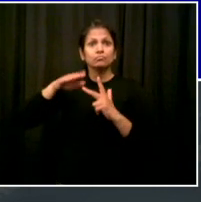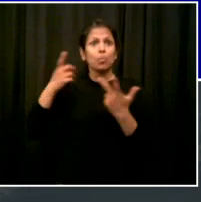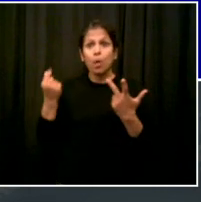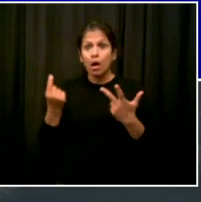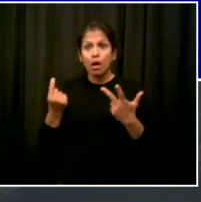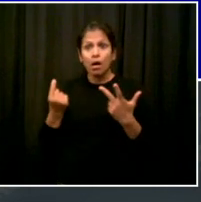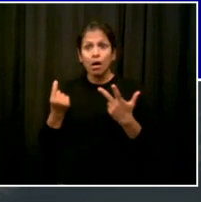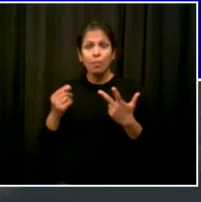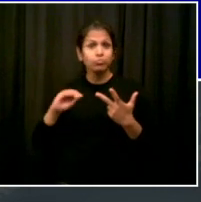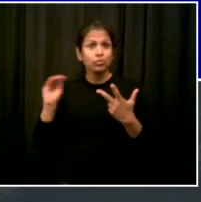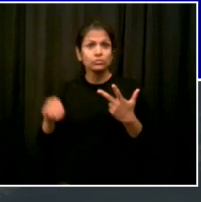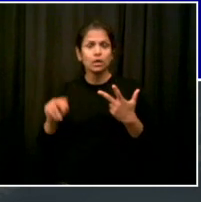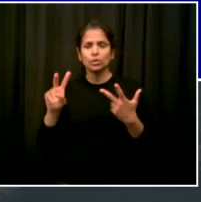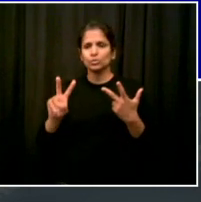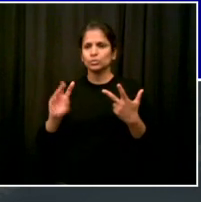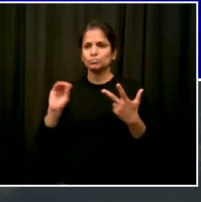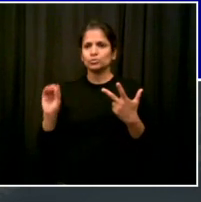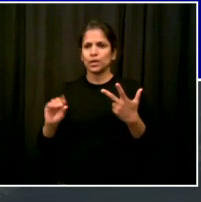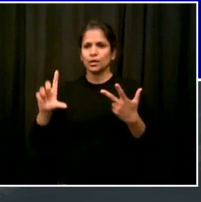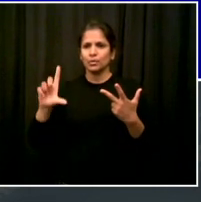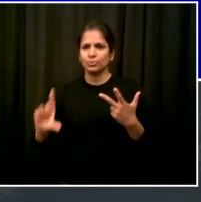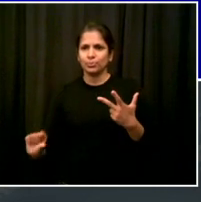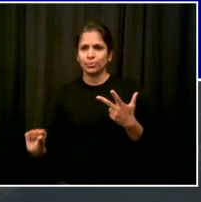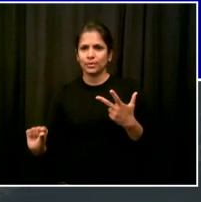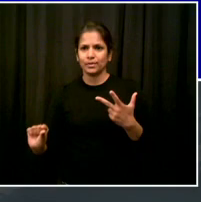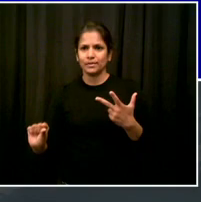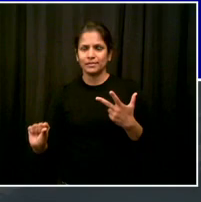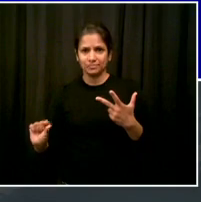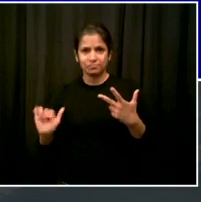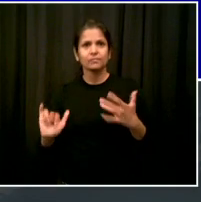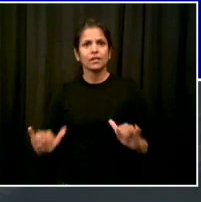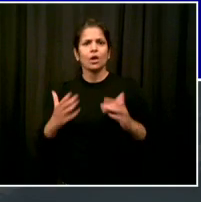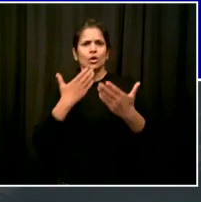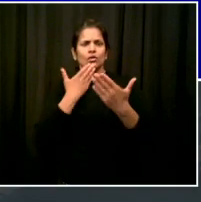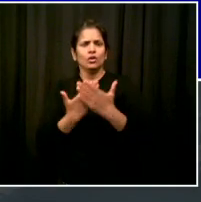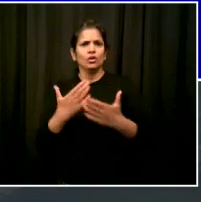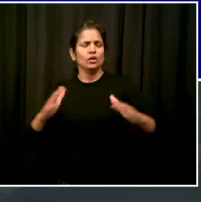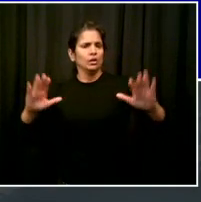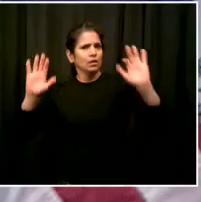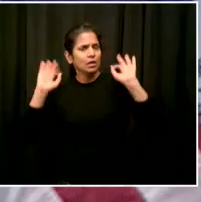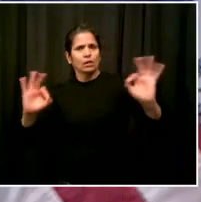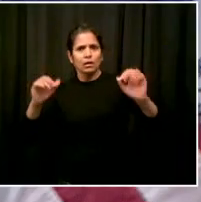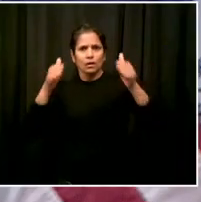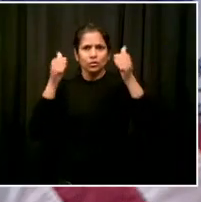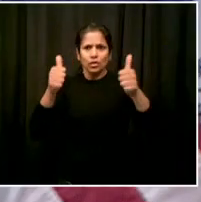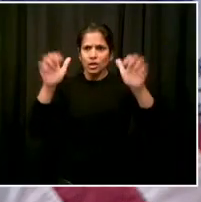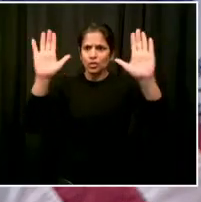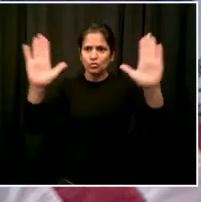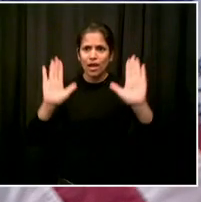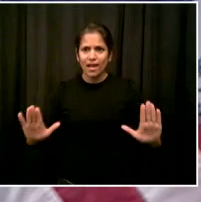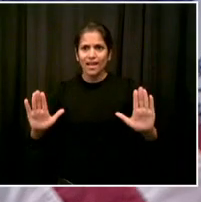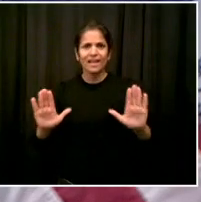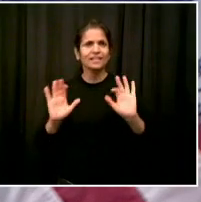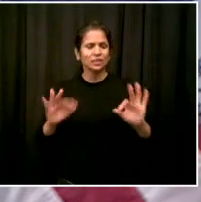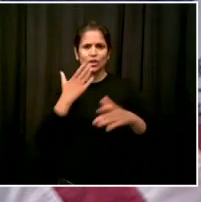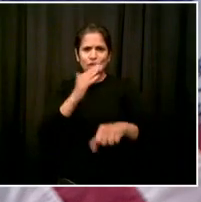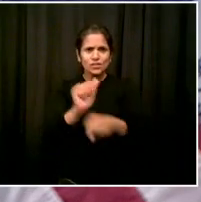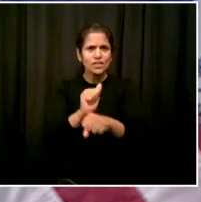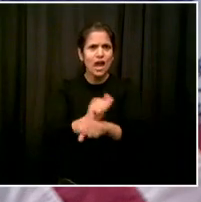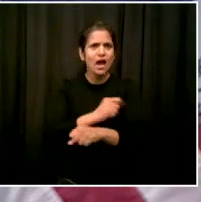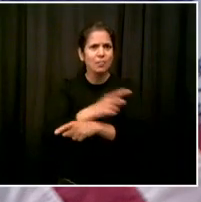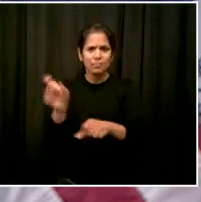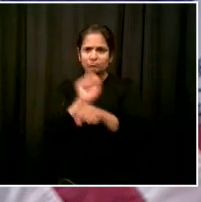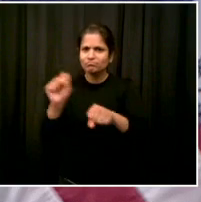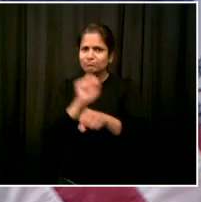only 2%. Excellent, excellent report today. Congratulations to all of you. And you know what I'm going to say next? Keep doing what you're doing. Let's